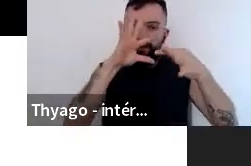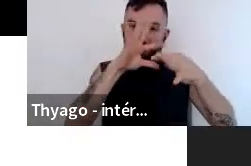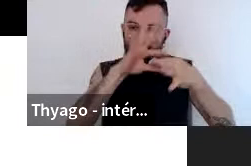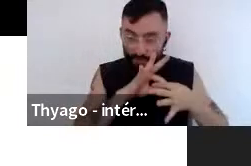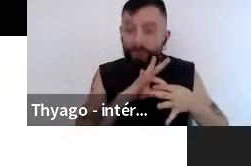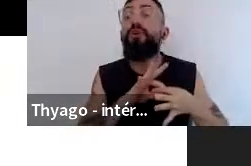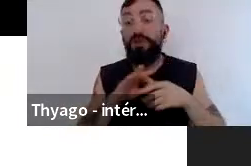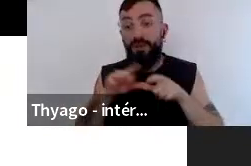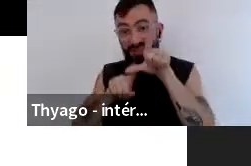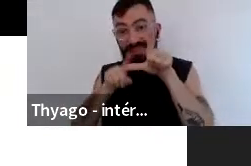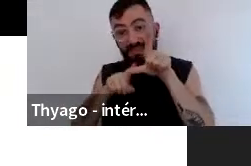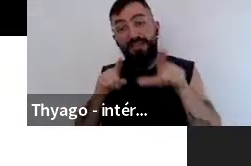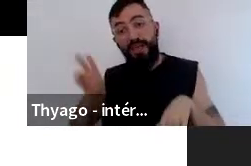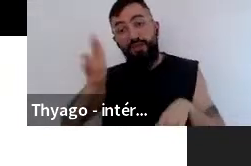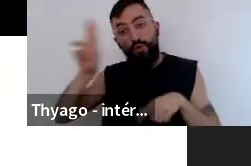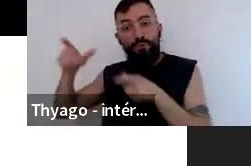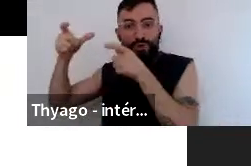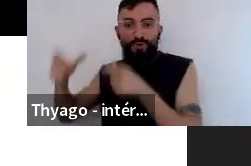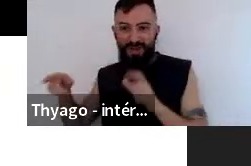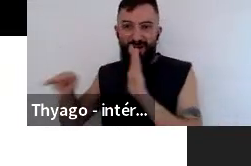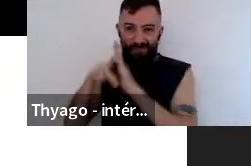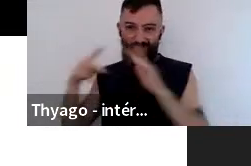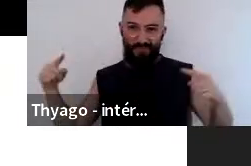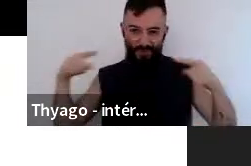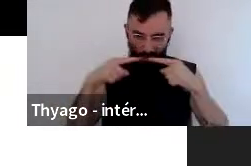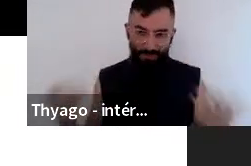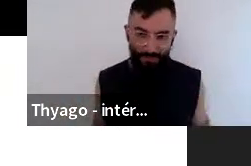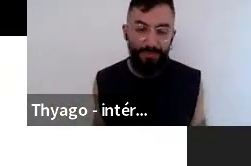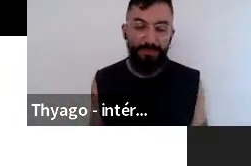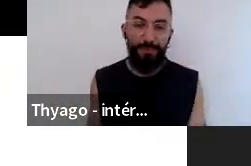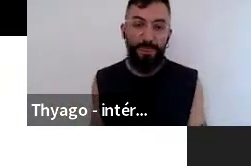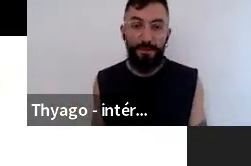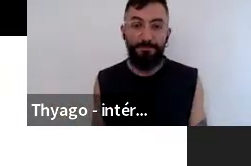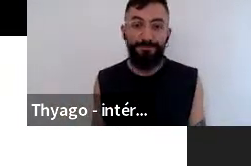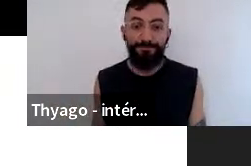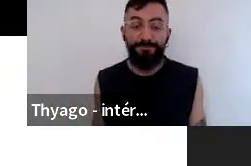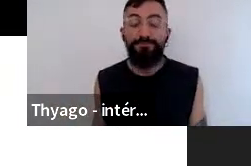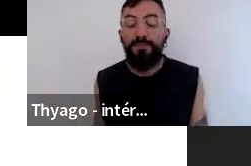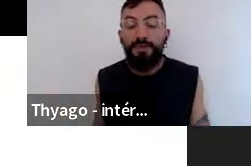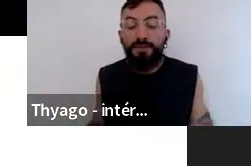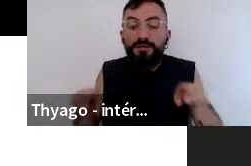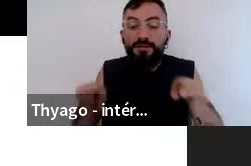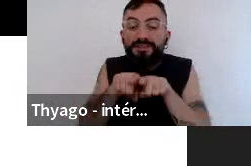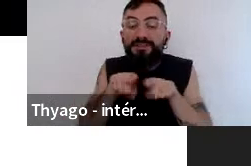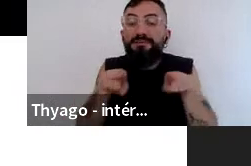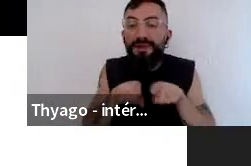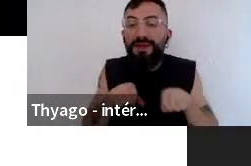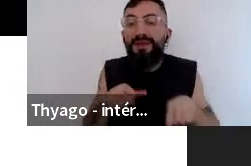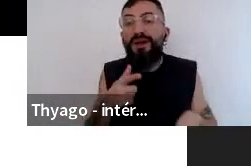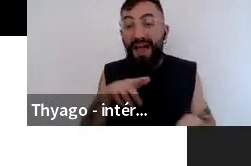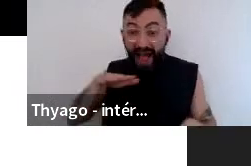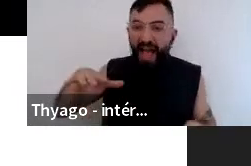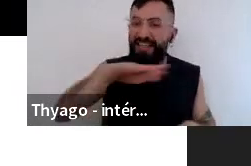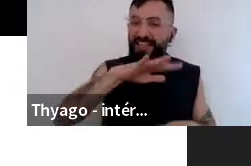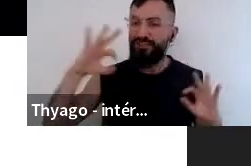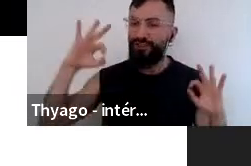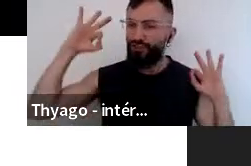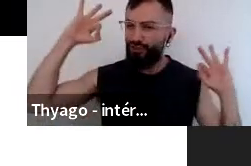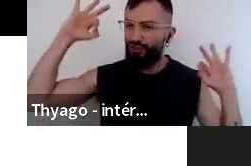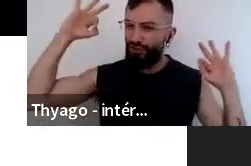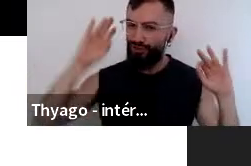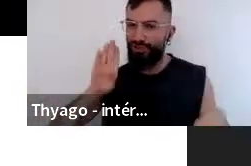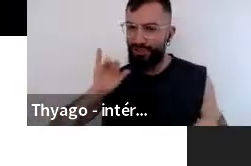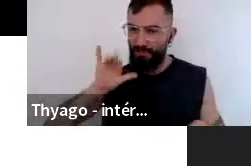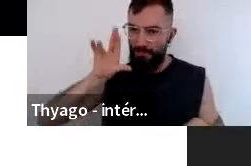Portuguese toponym. And as this is it is considered a fancy neighborhood,